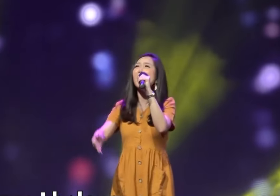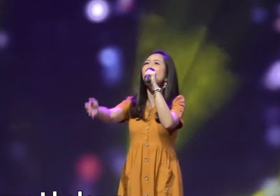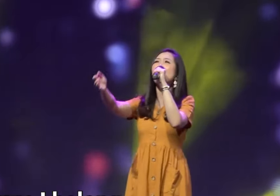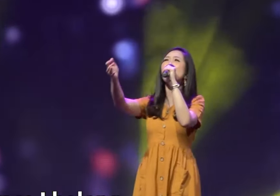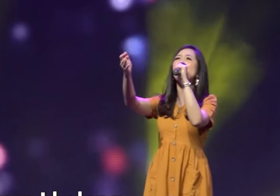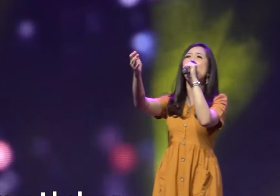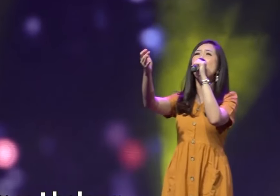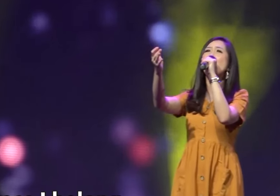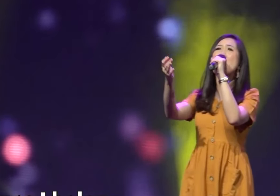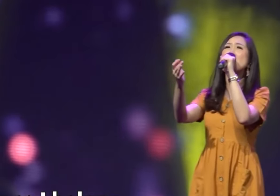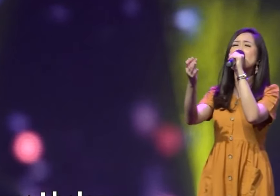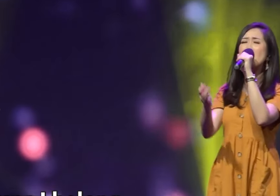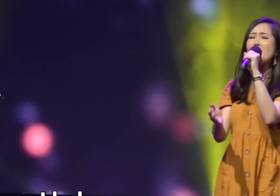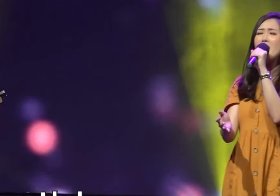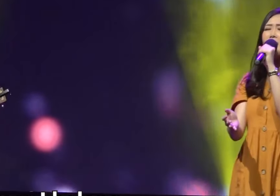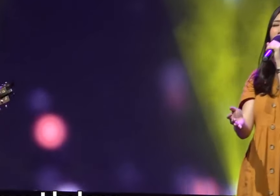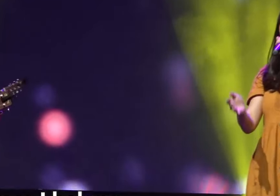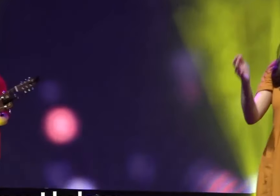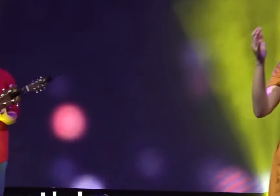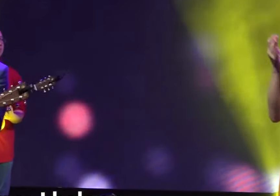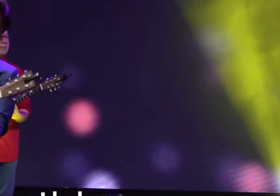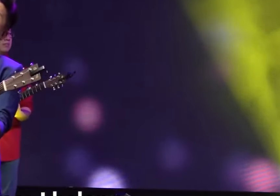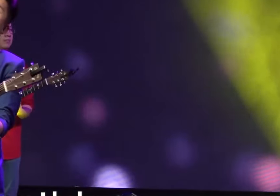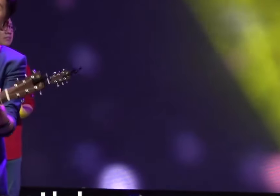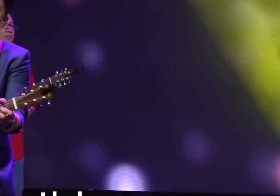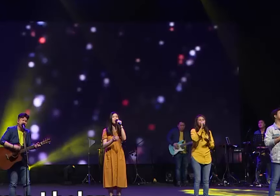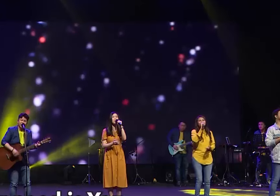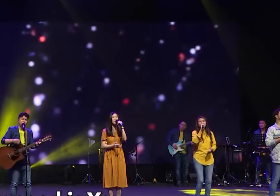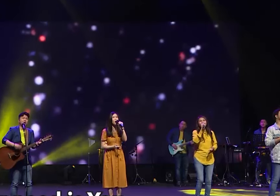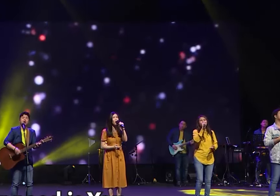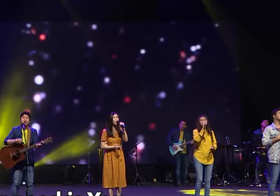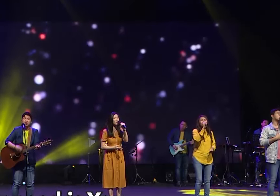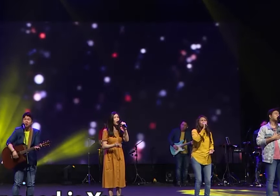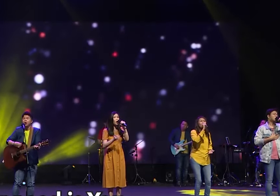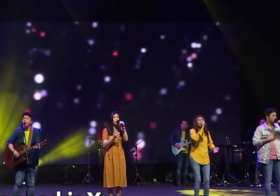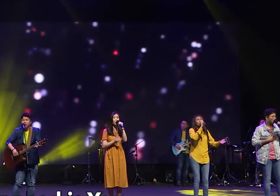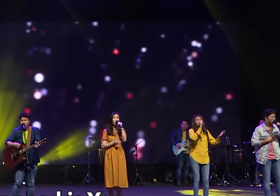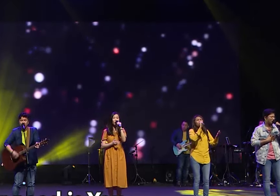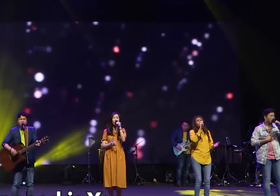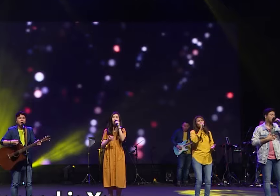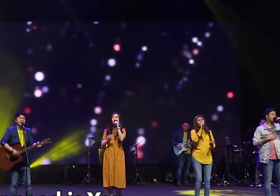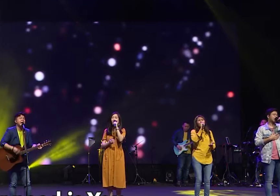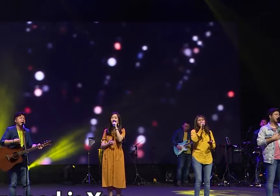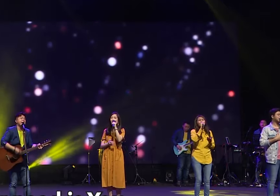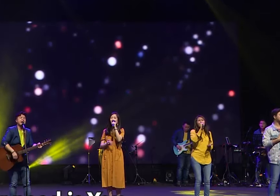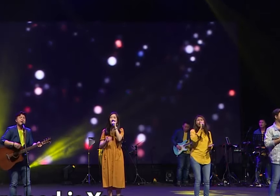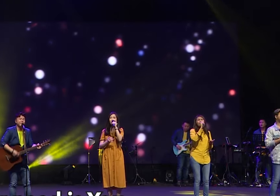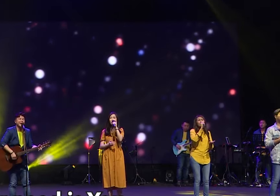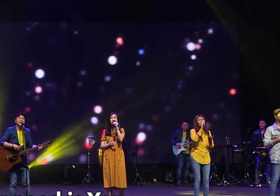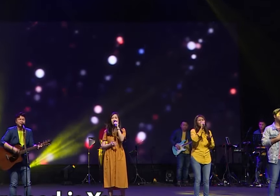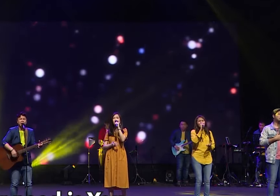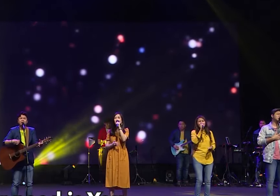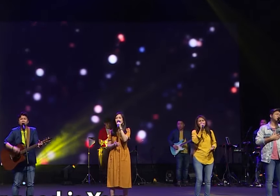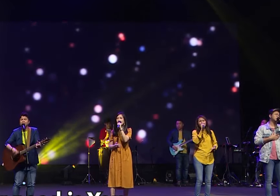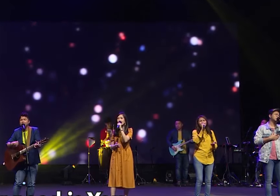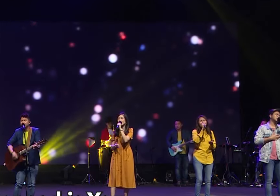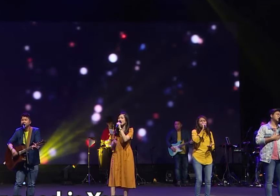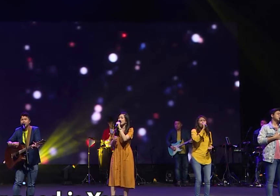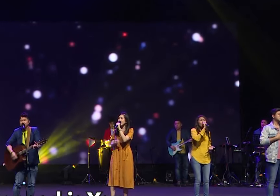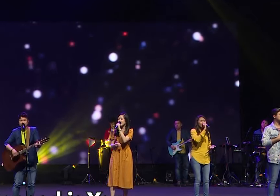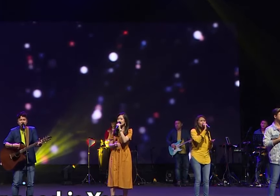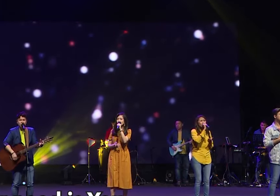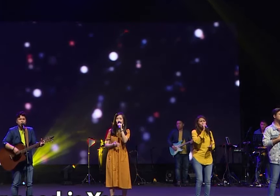near in your embrace. I belong, Lord. All I ever